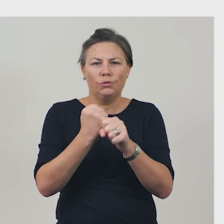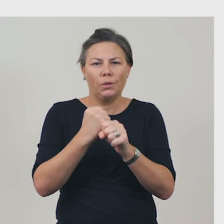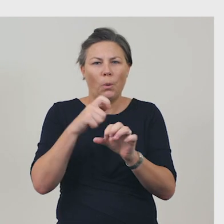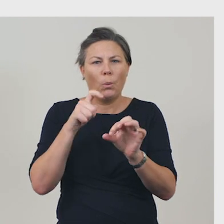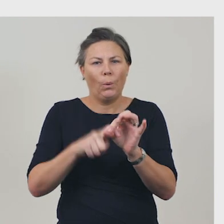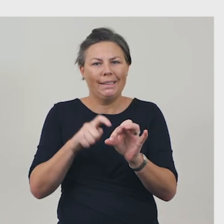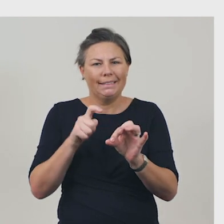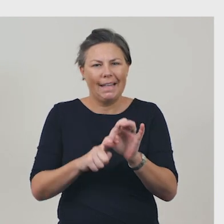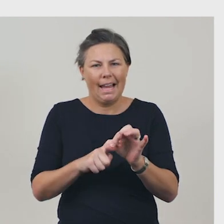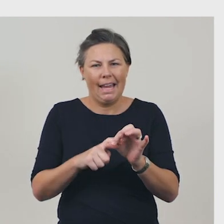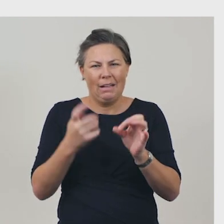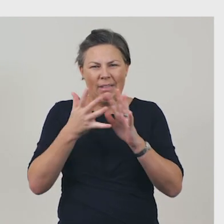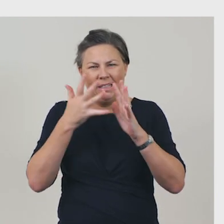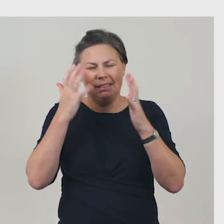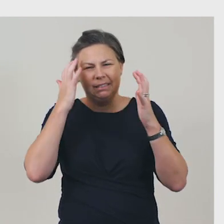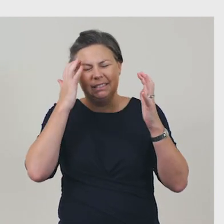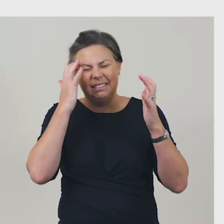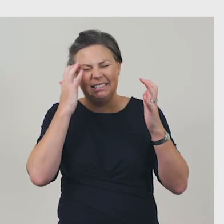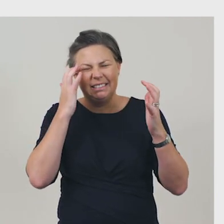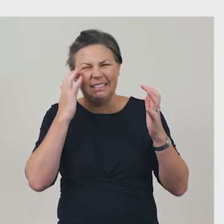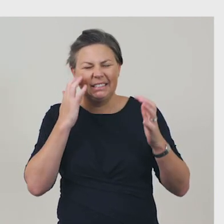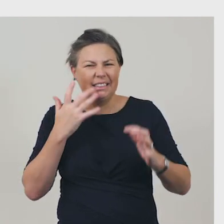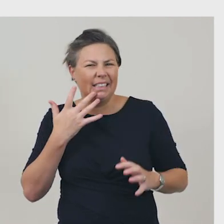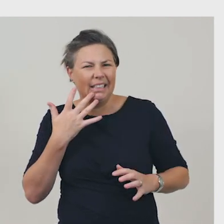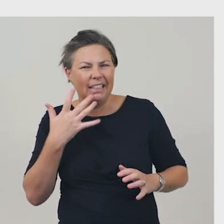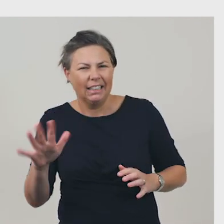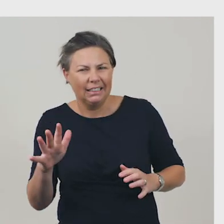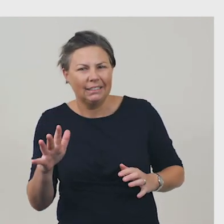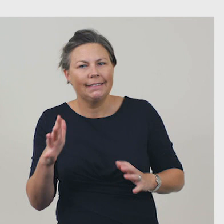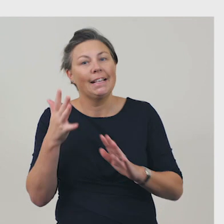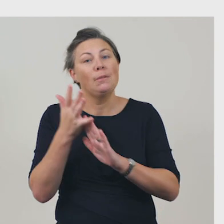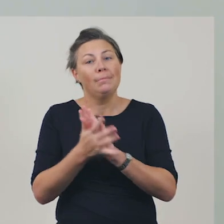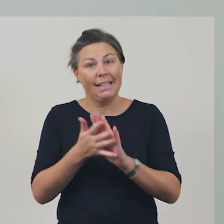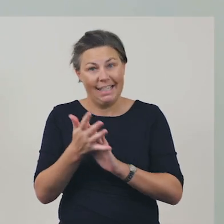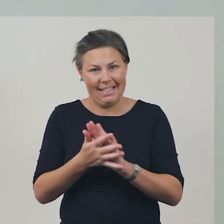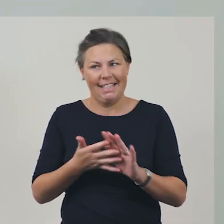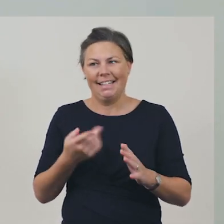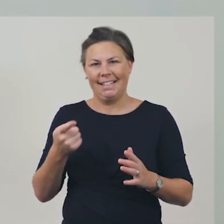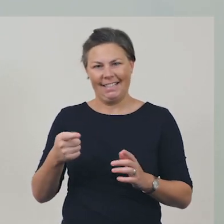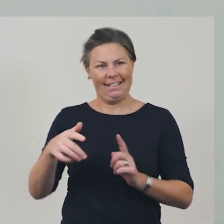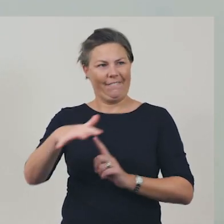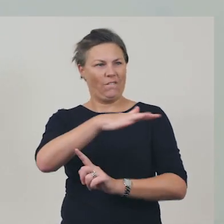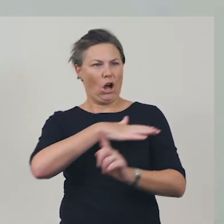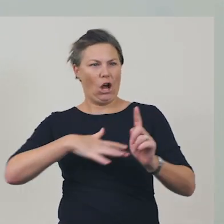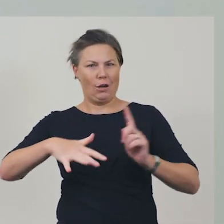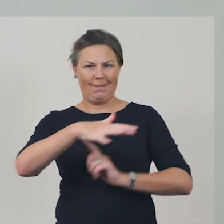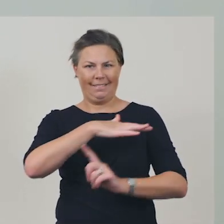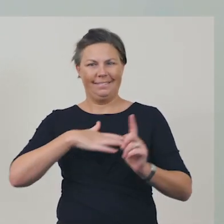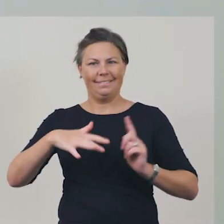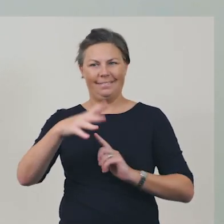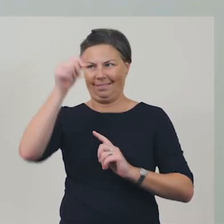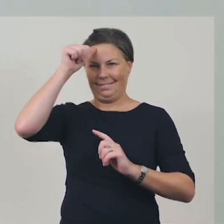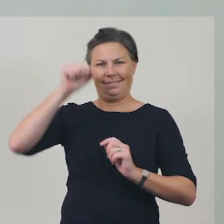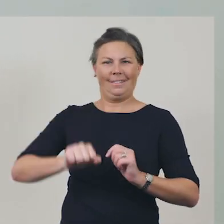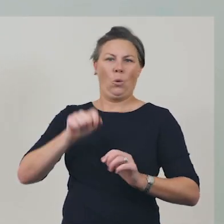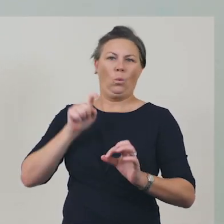give information about the environment at the time the journal was written. So far, we have considered how the